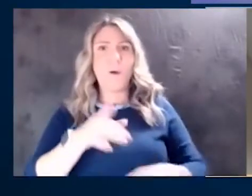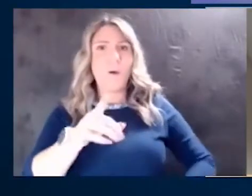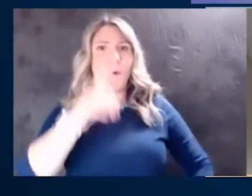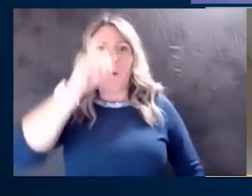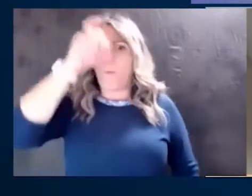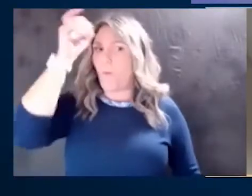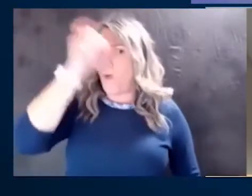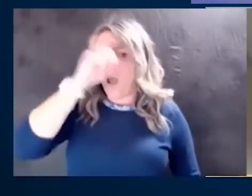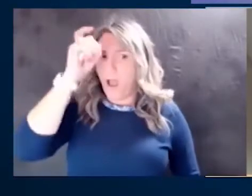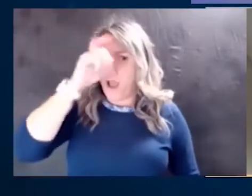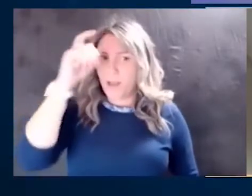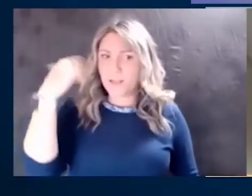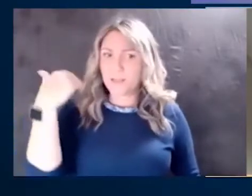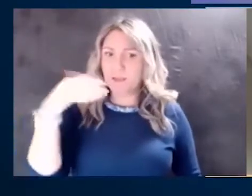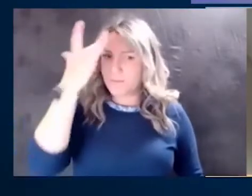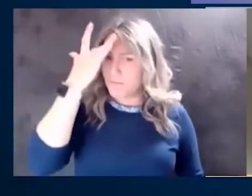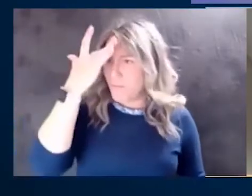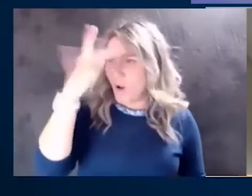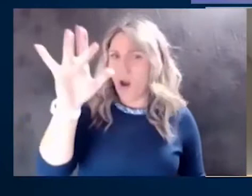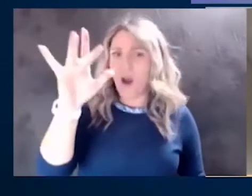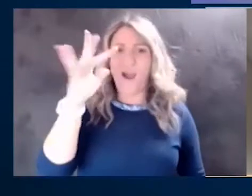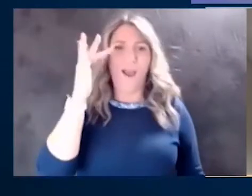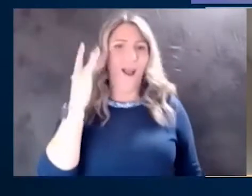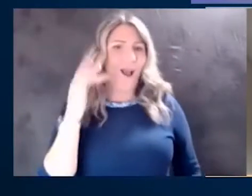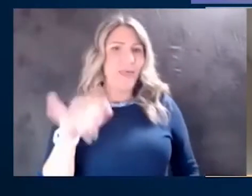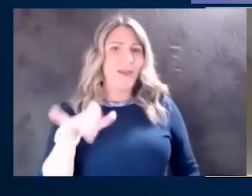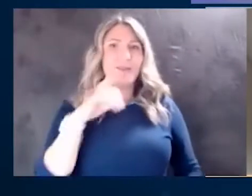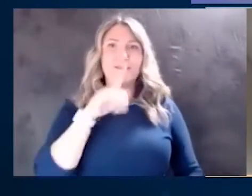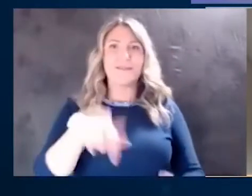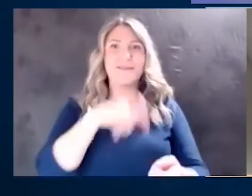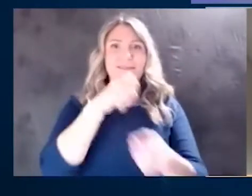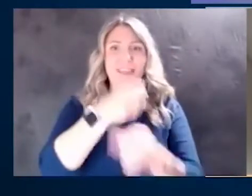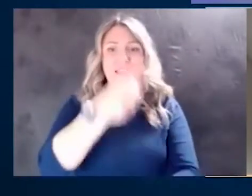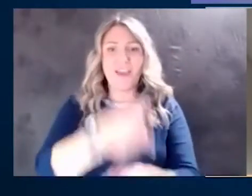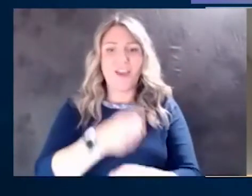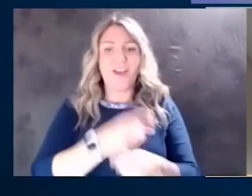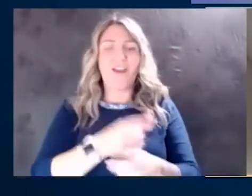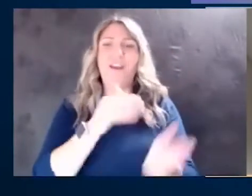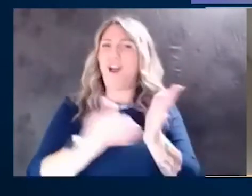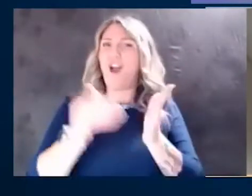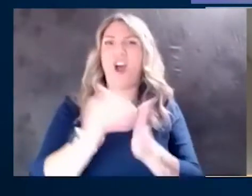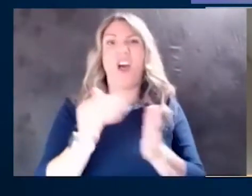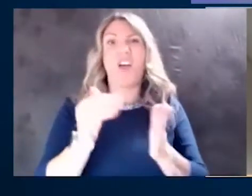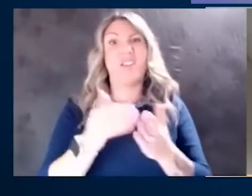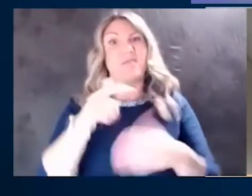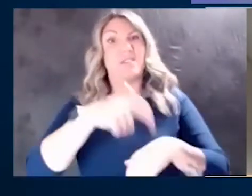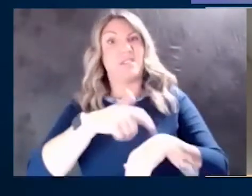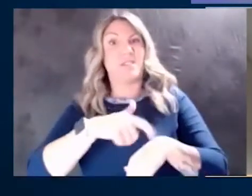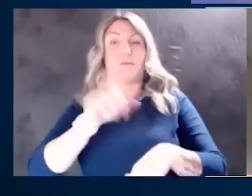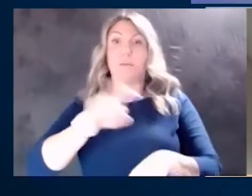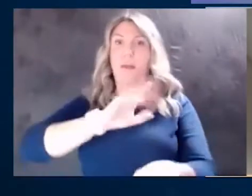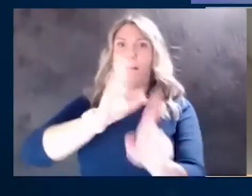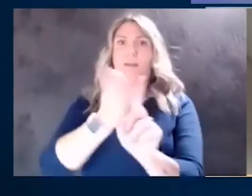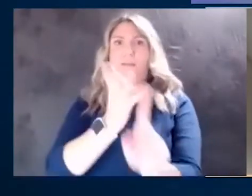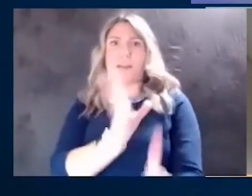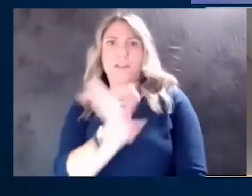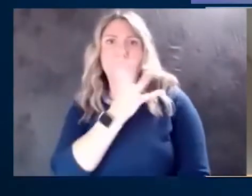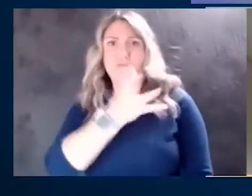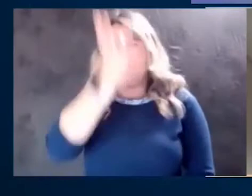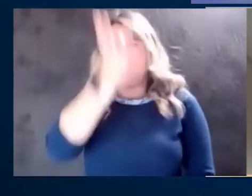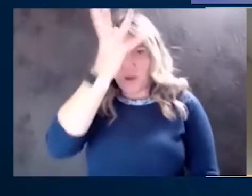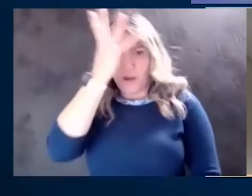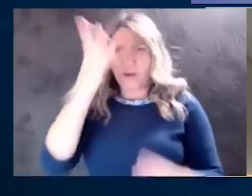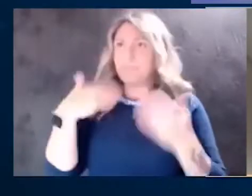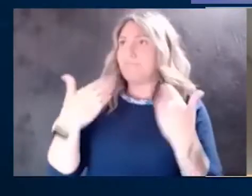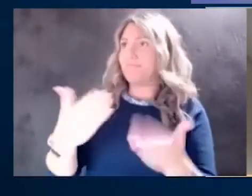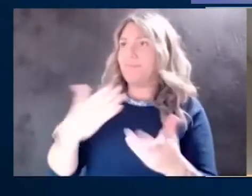said, Natalia. That is exactly right. Oftentimes it is the parents that we have to talk into letting their kids get vaccinated. So well done. Any success so